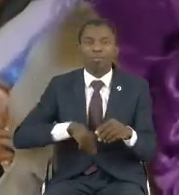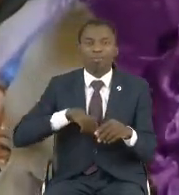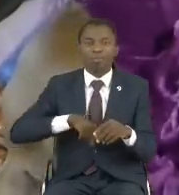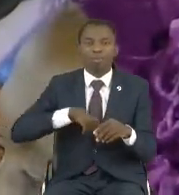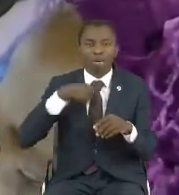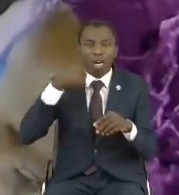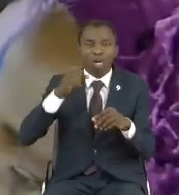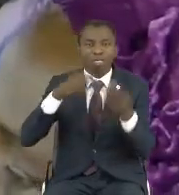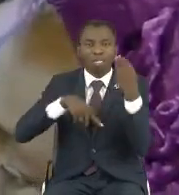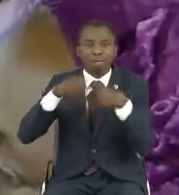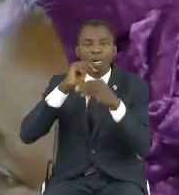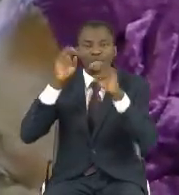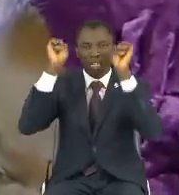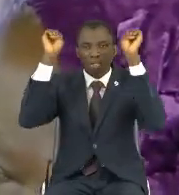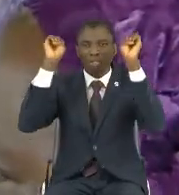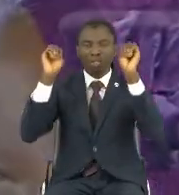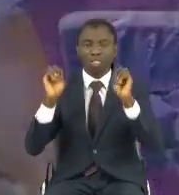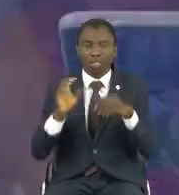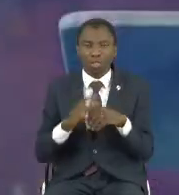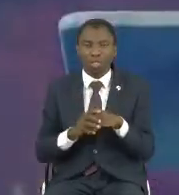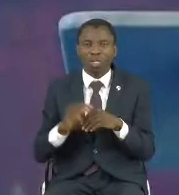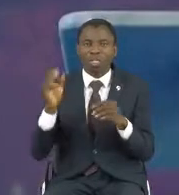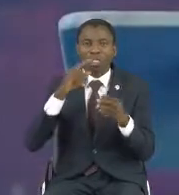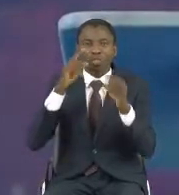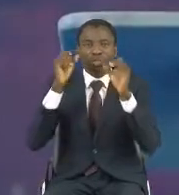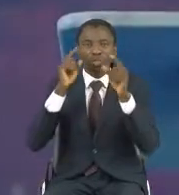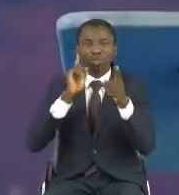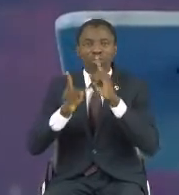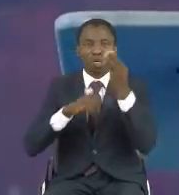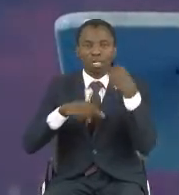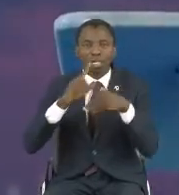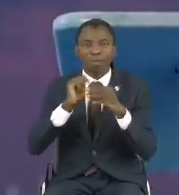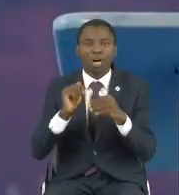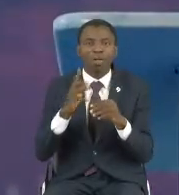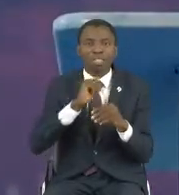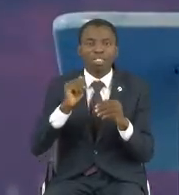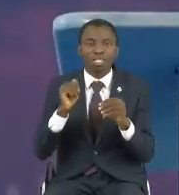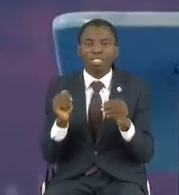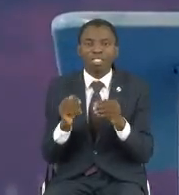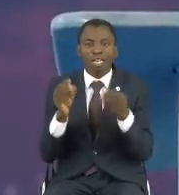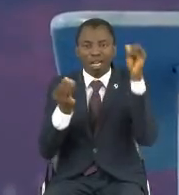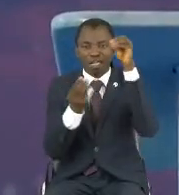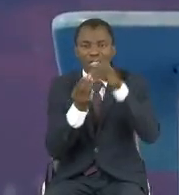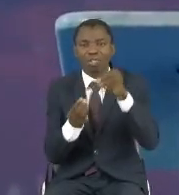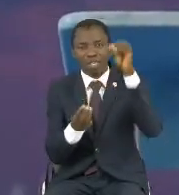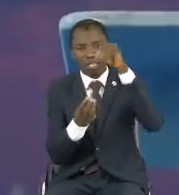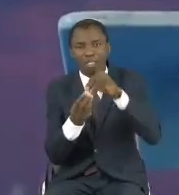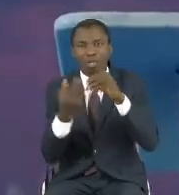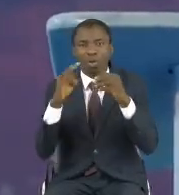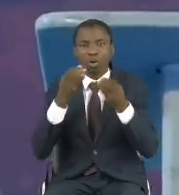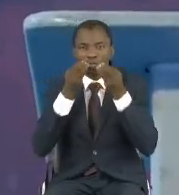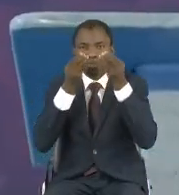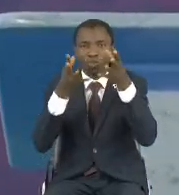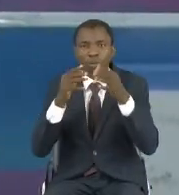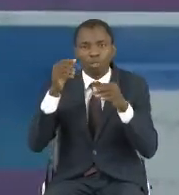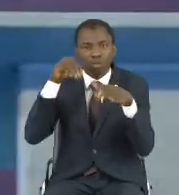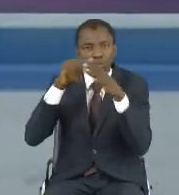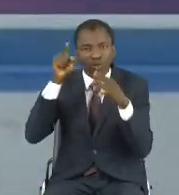about the multiplication of information. You know, in the past, information used